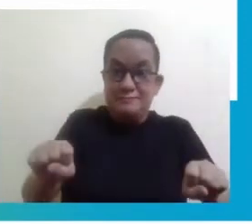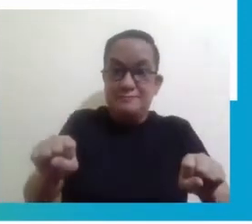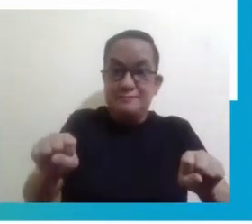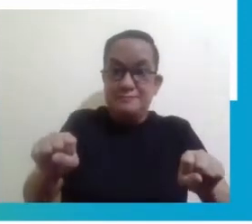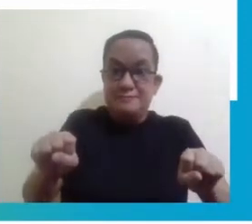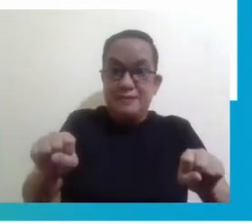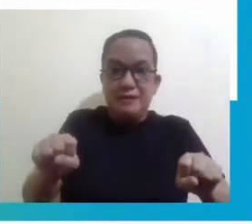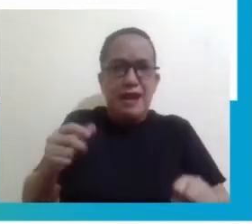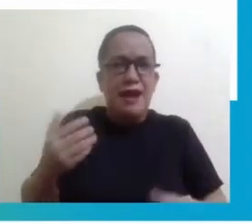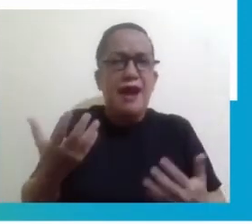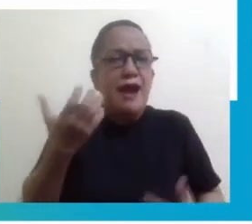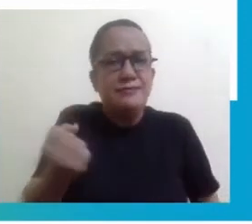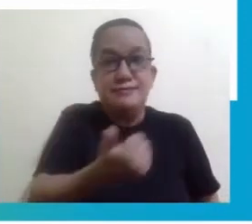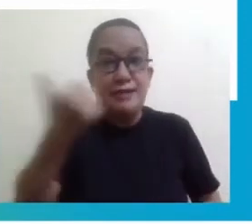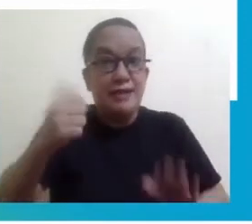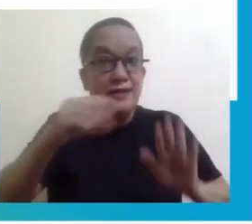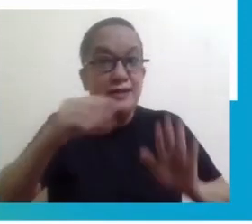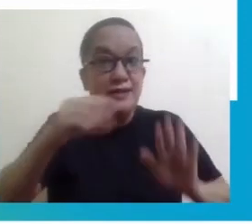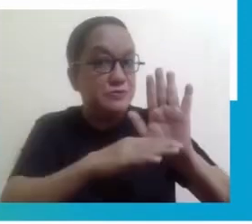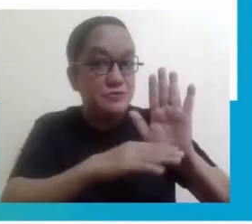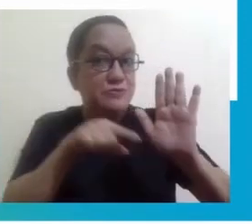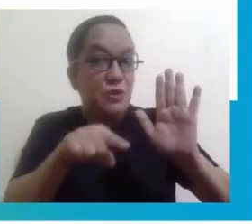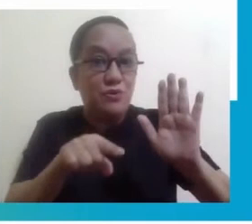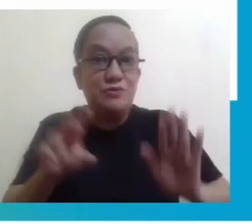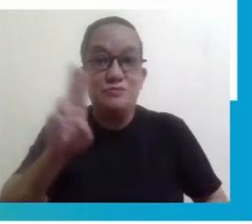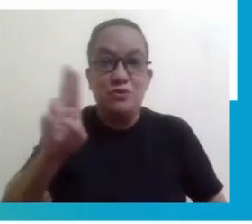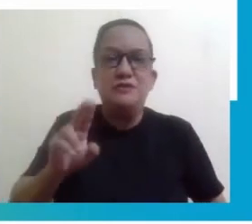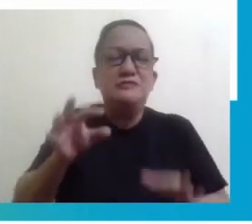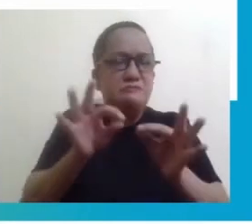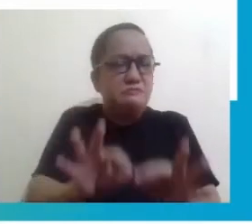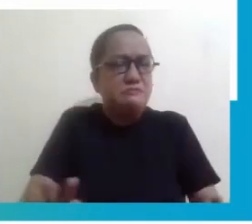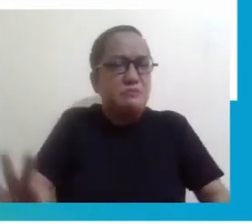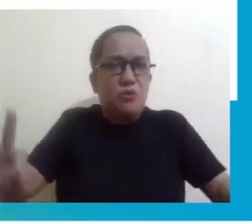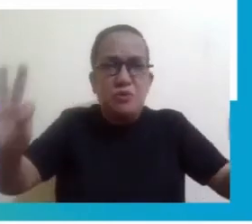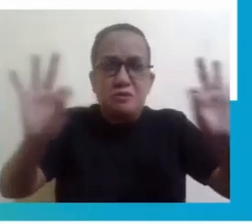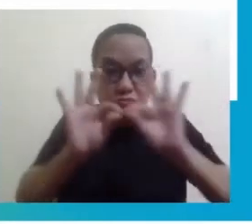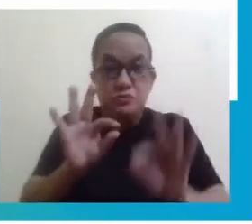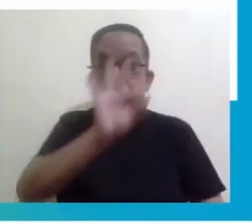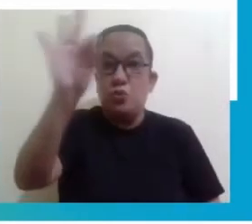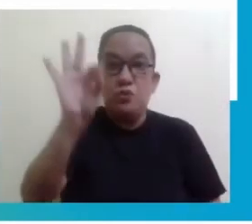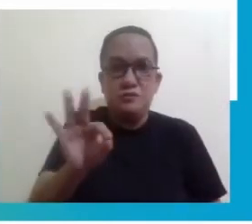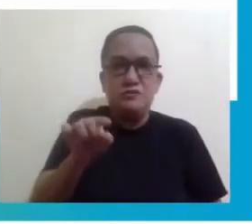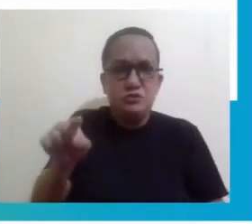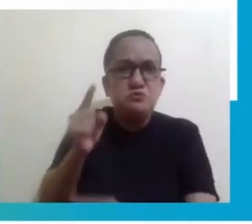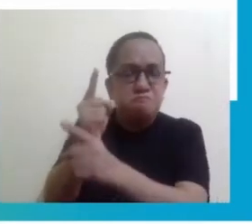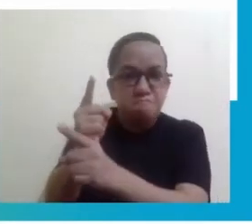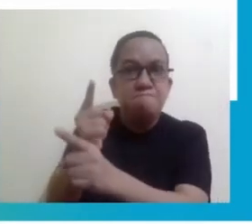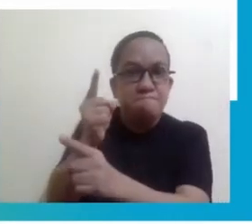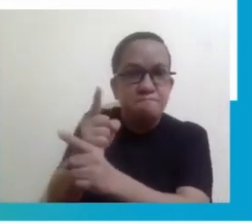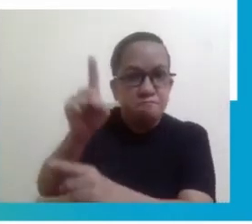financial intermediaries. These are all very important points you raised related to the ongoing safeguard policy statements